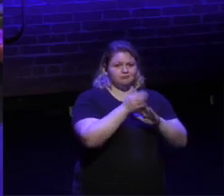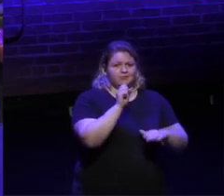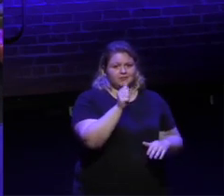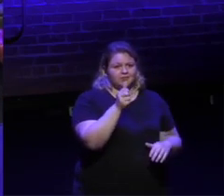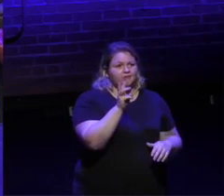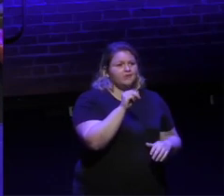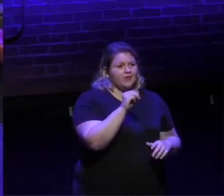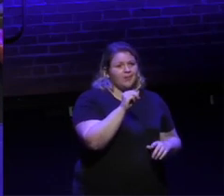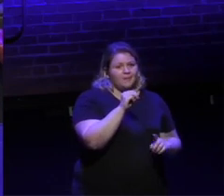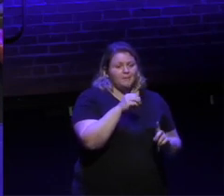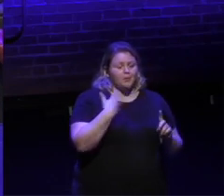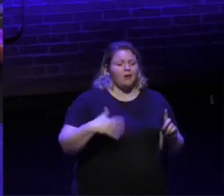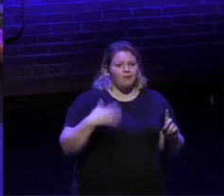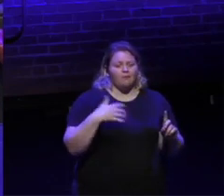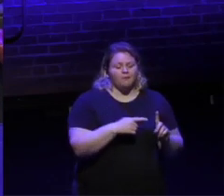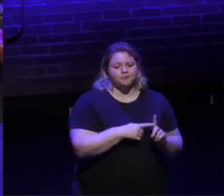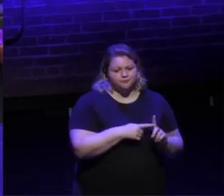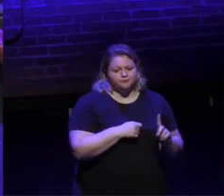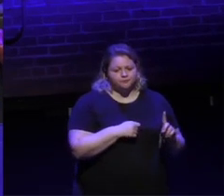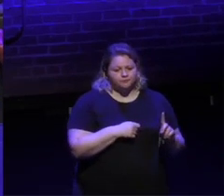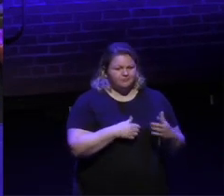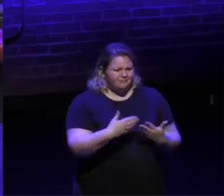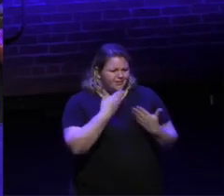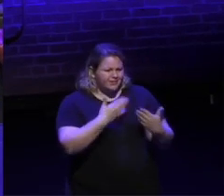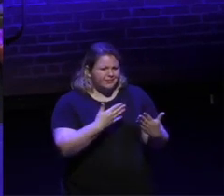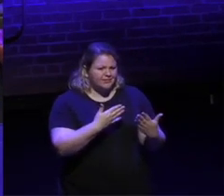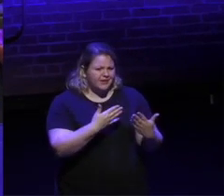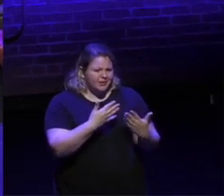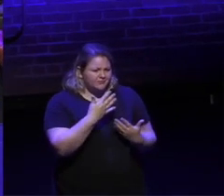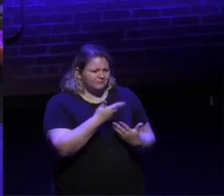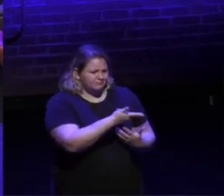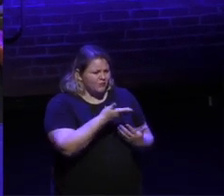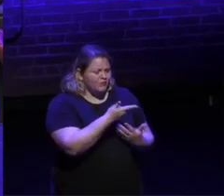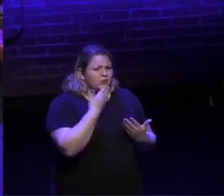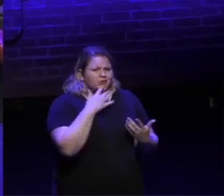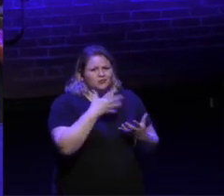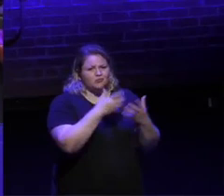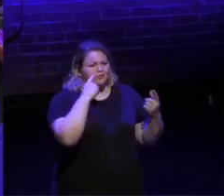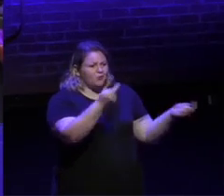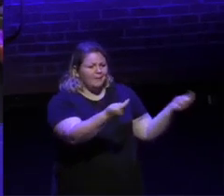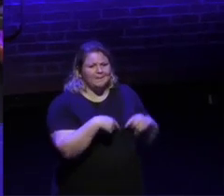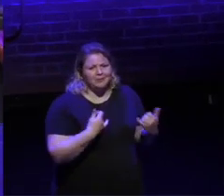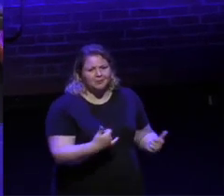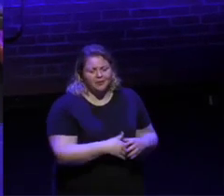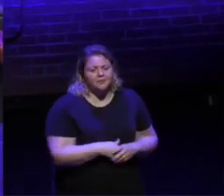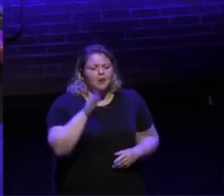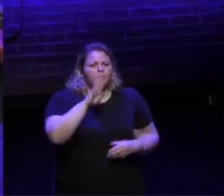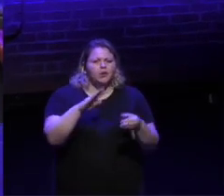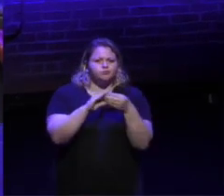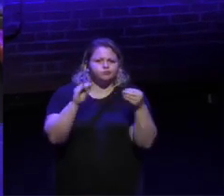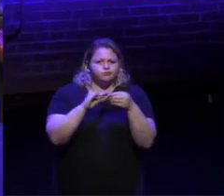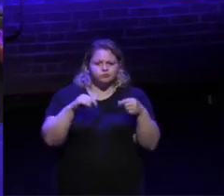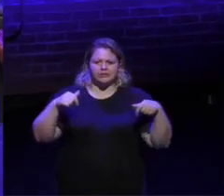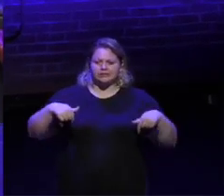I feel like we can all appreciate. Thank you so much for being here with us today. I'm going to say a little bit about